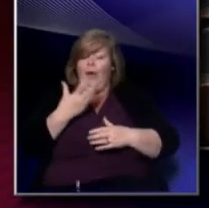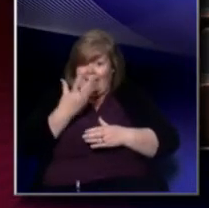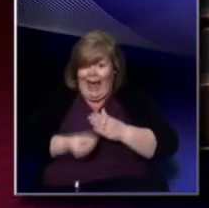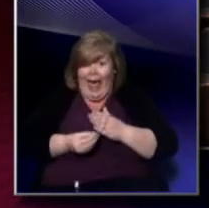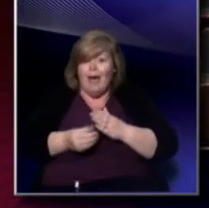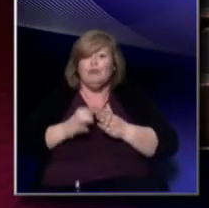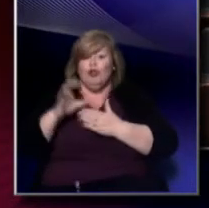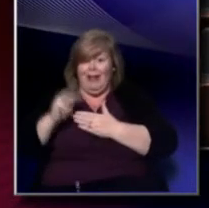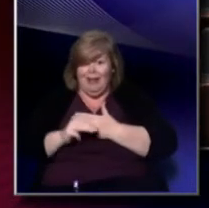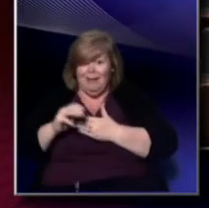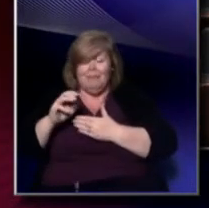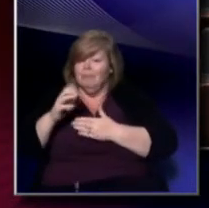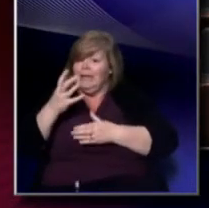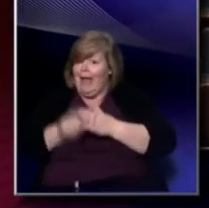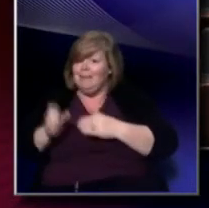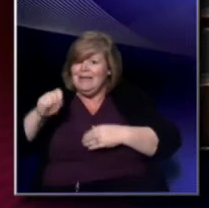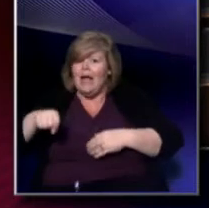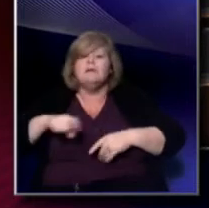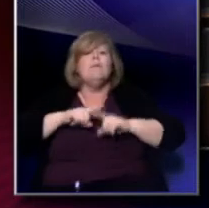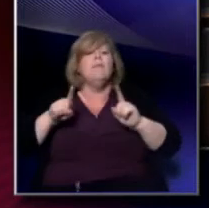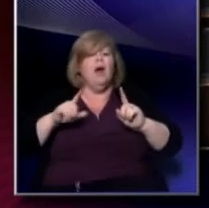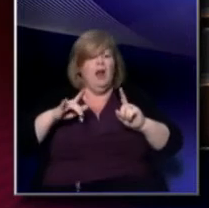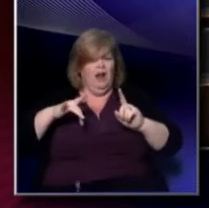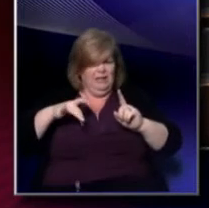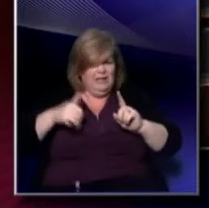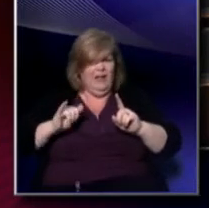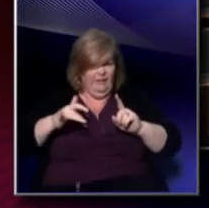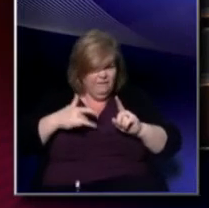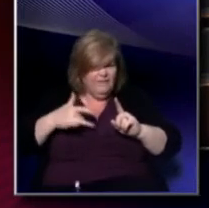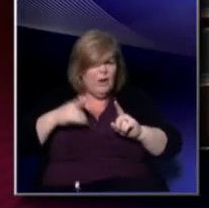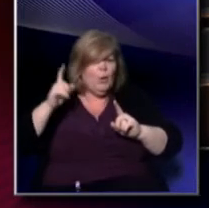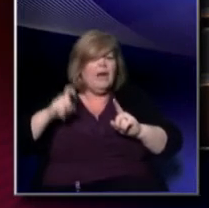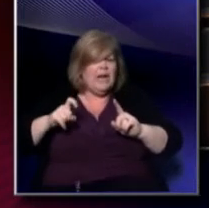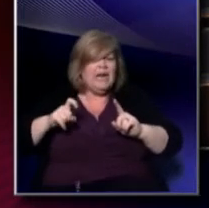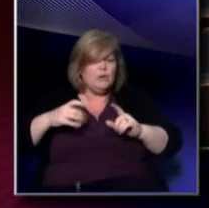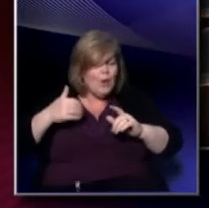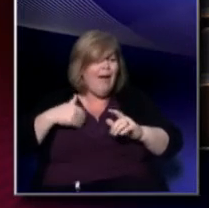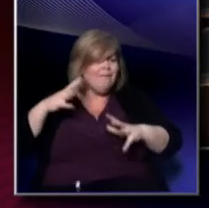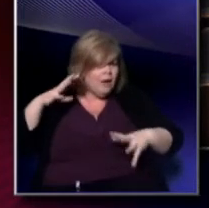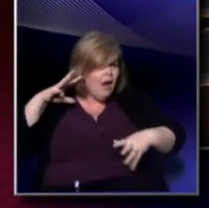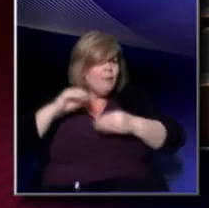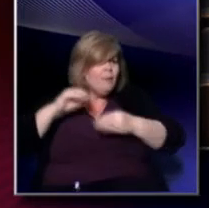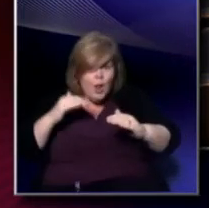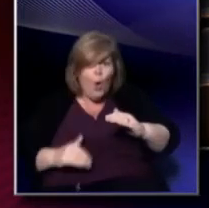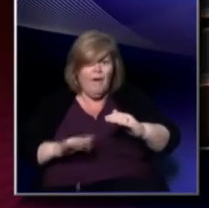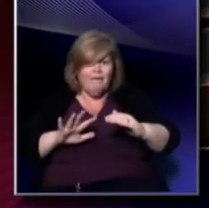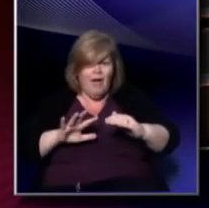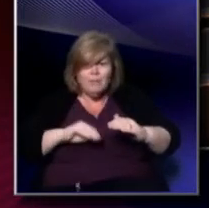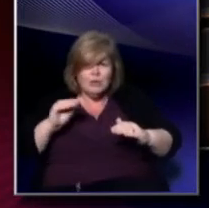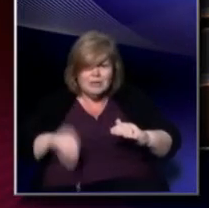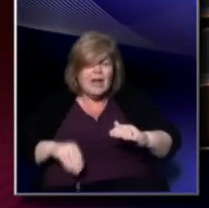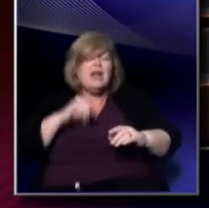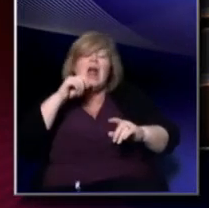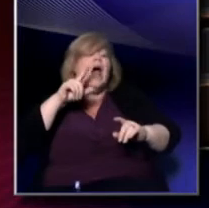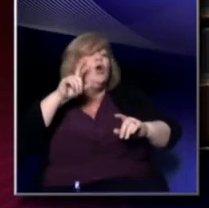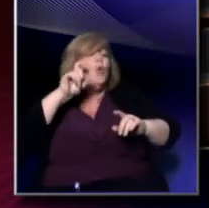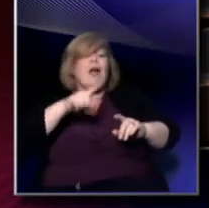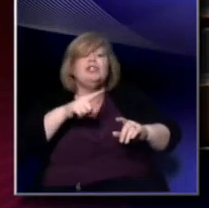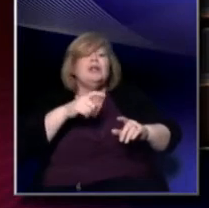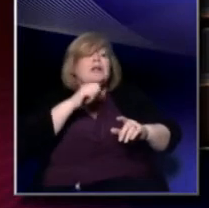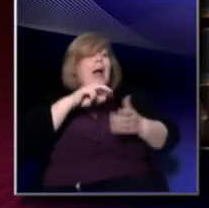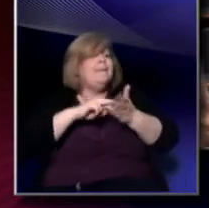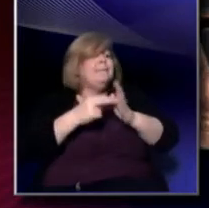of the grant there should be a pressing need to have a comprehensive curriculum, meaning that you said that's not a question for you to answer. Actually,